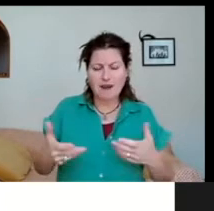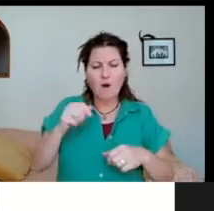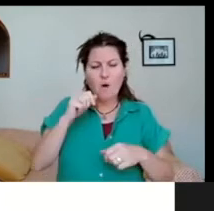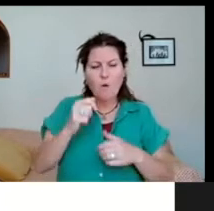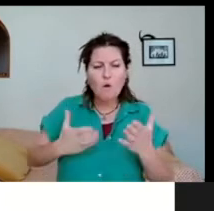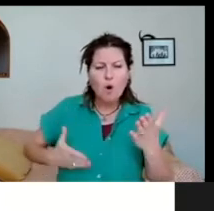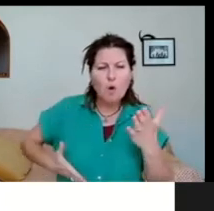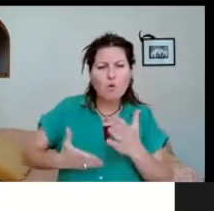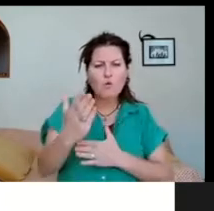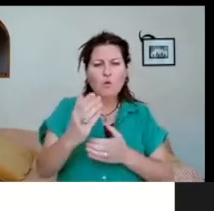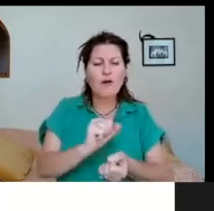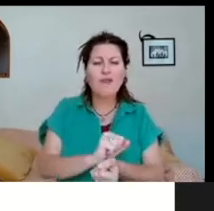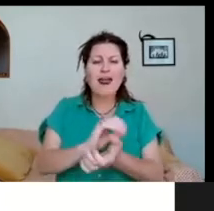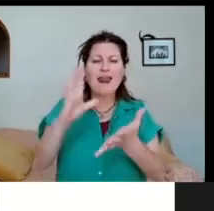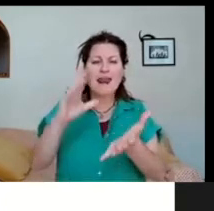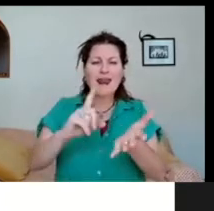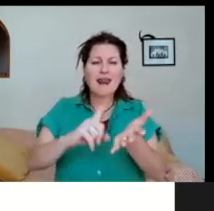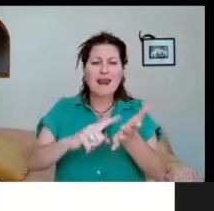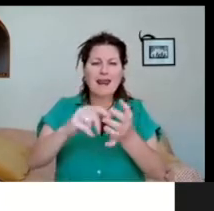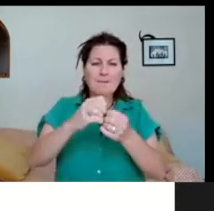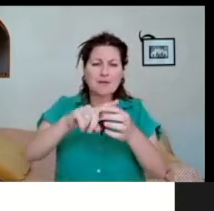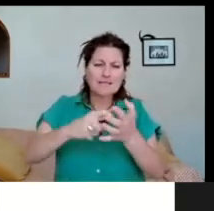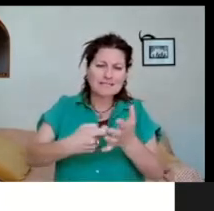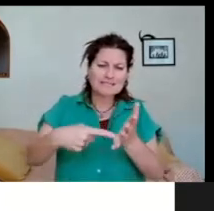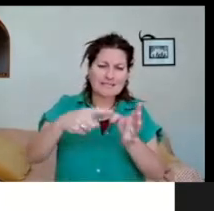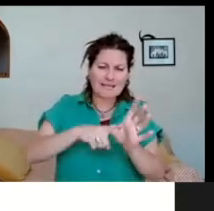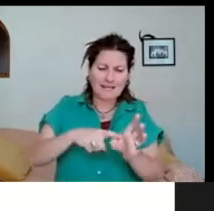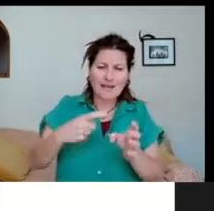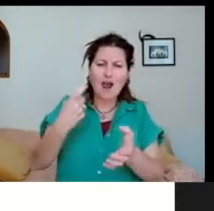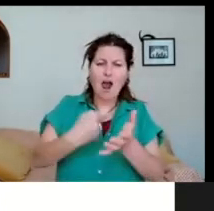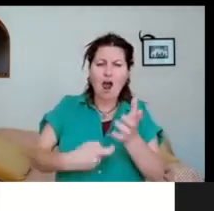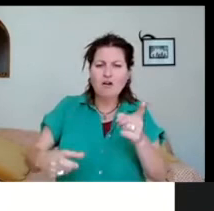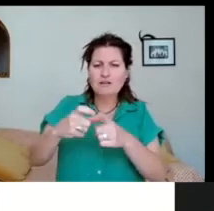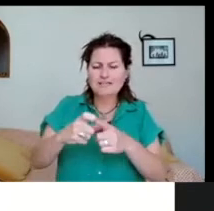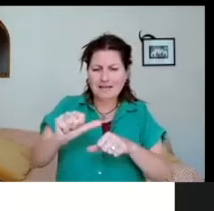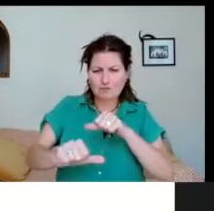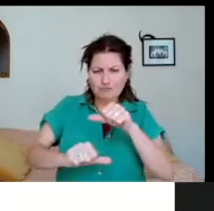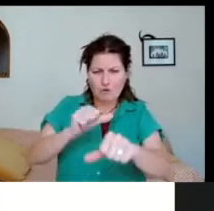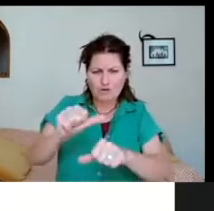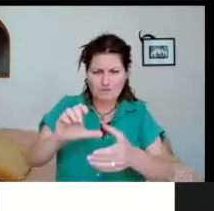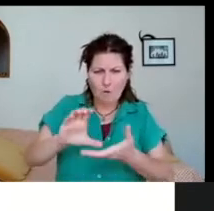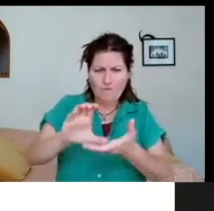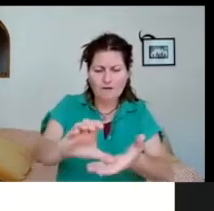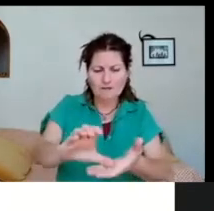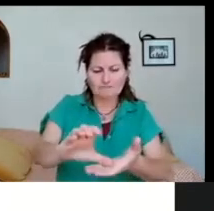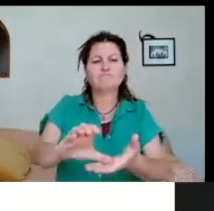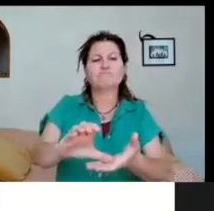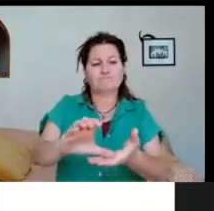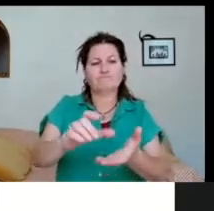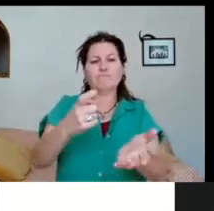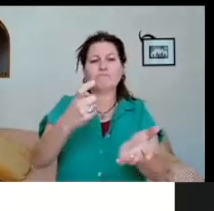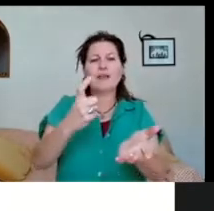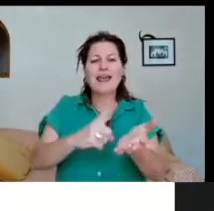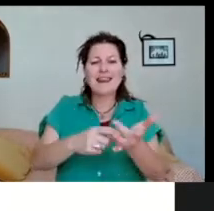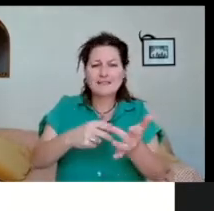the Liberty R&D application process, and I will speak for approximately 15 minutes. Hopefully, I will already